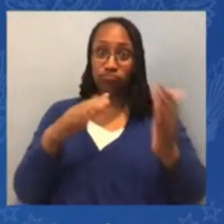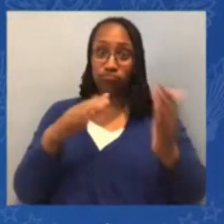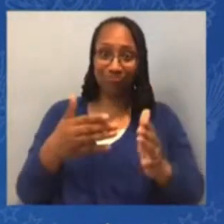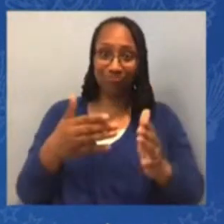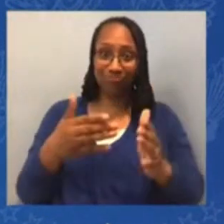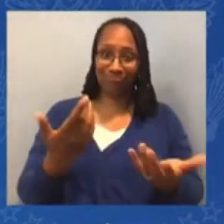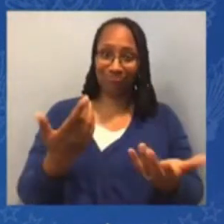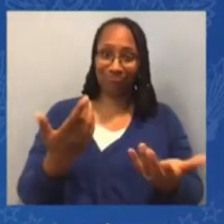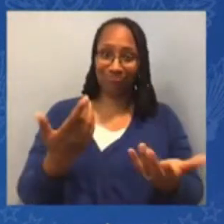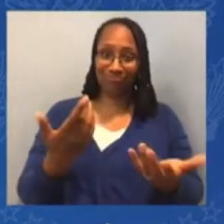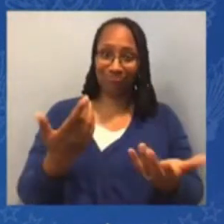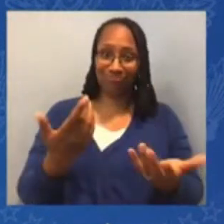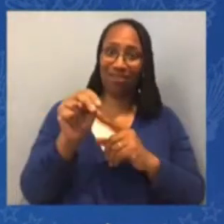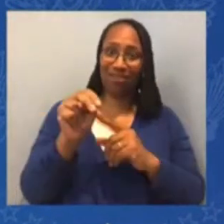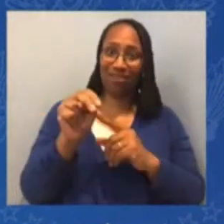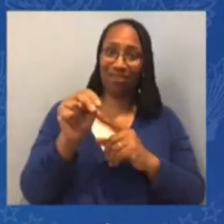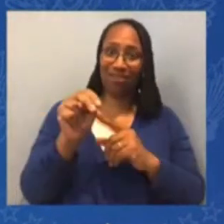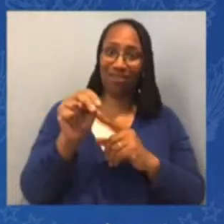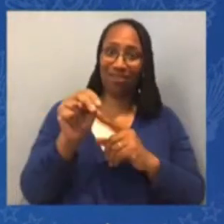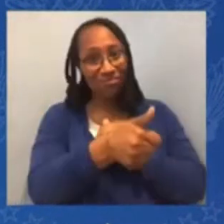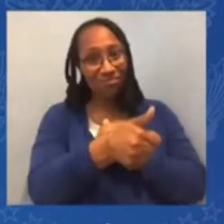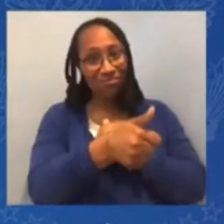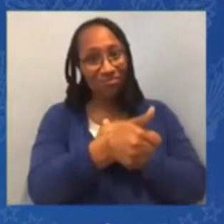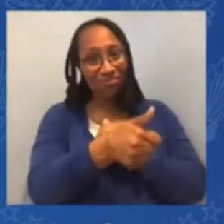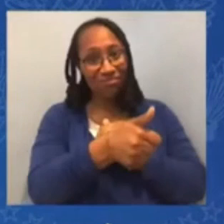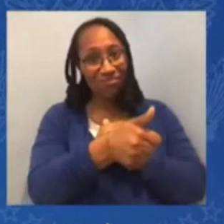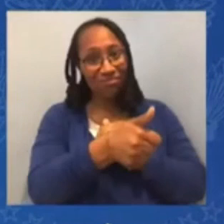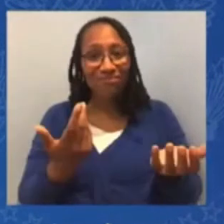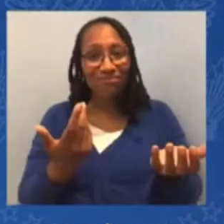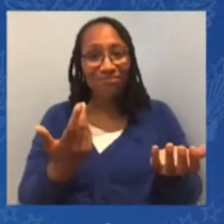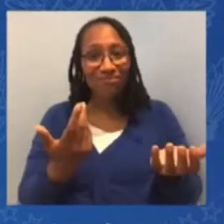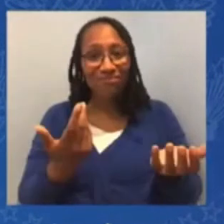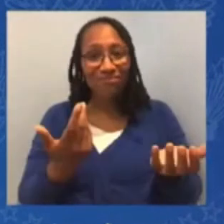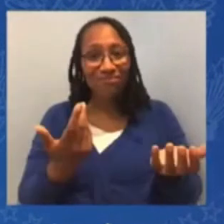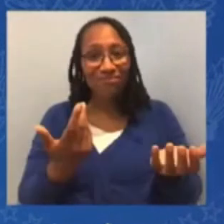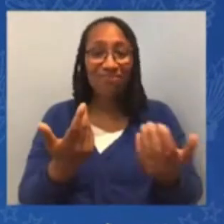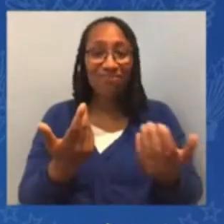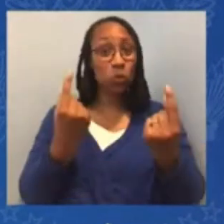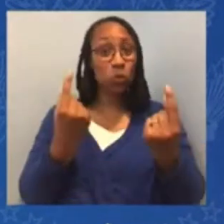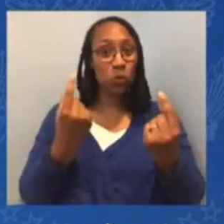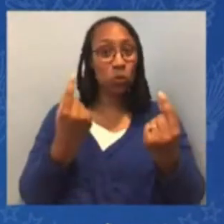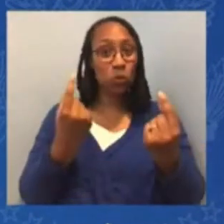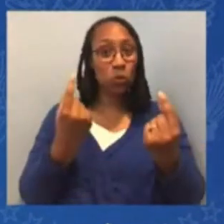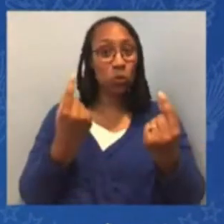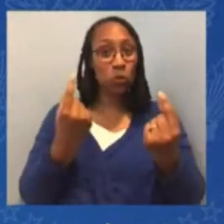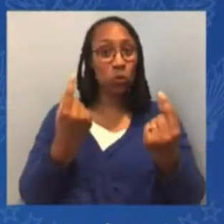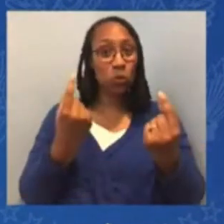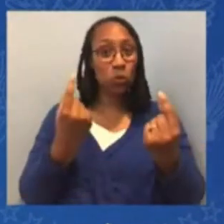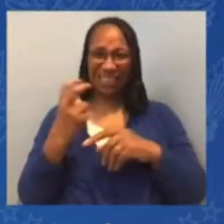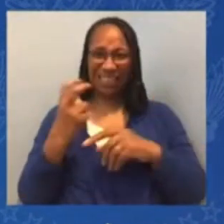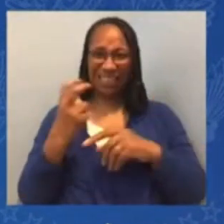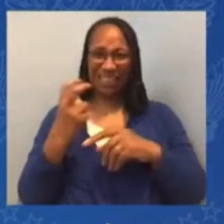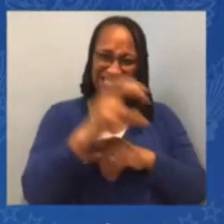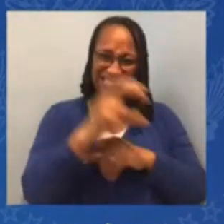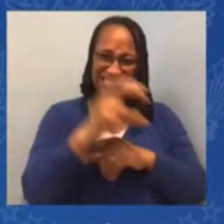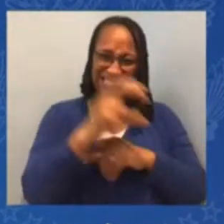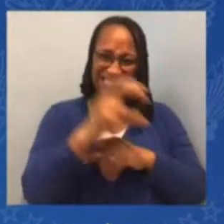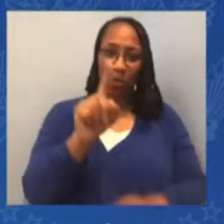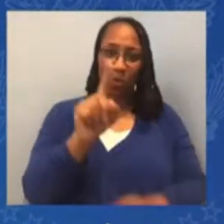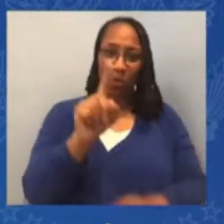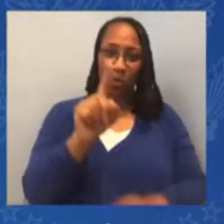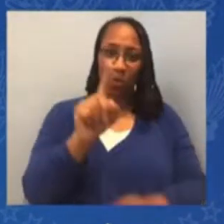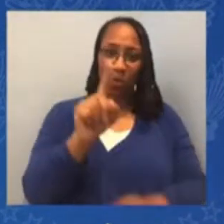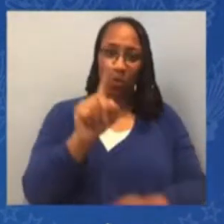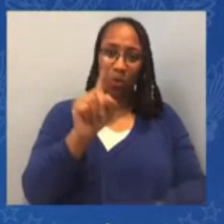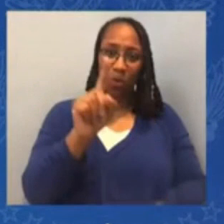Suicide. This legislation has already delivered more than $1.5 billion to states and communities to make